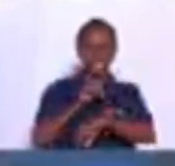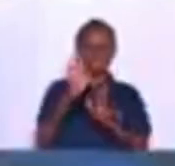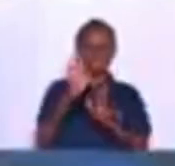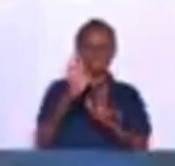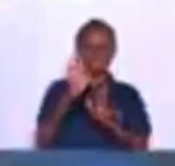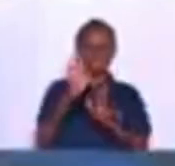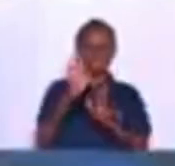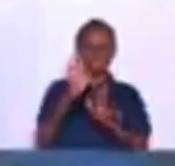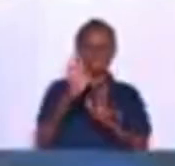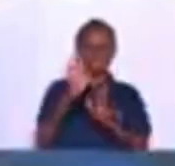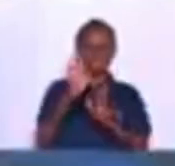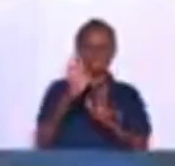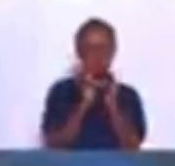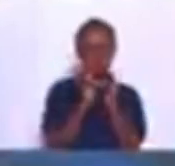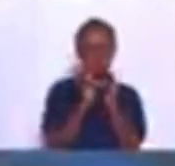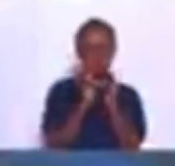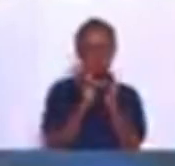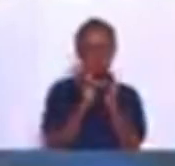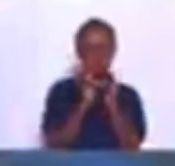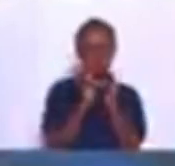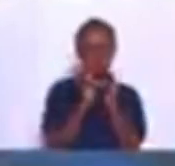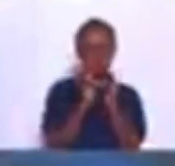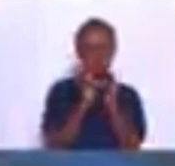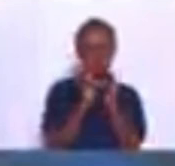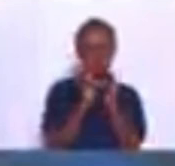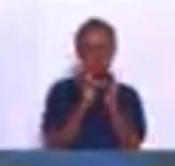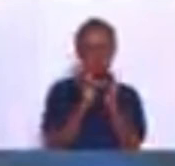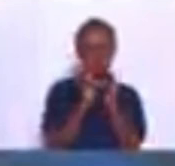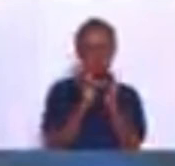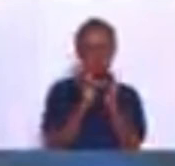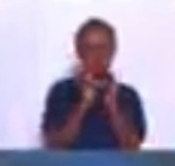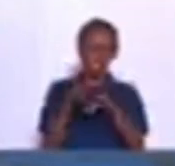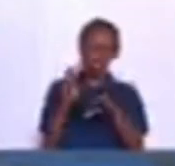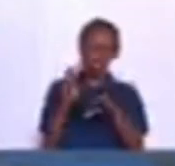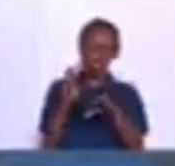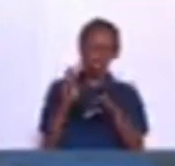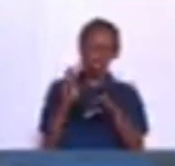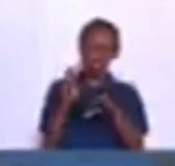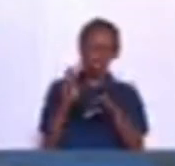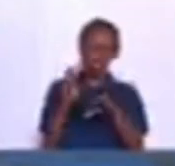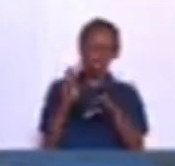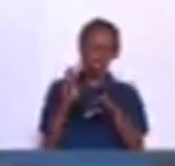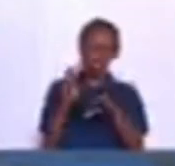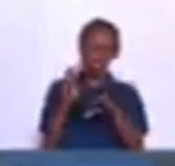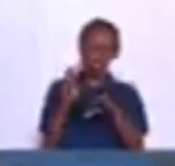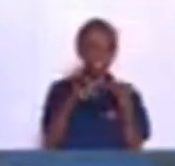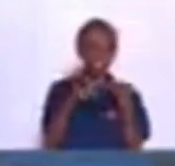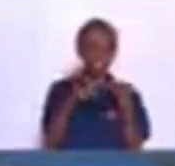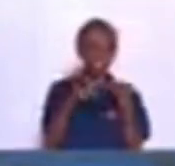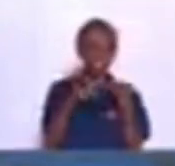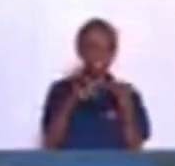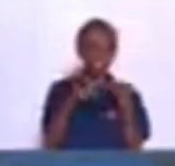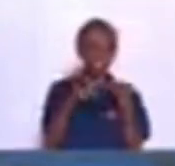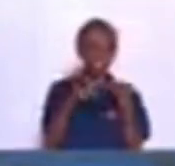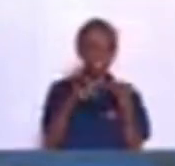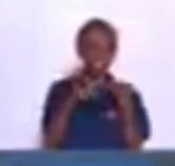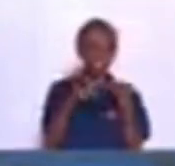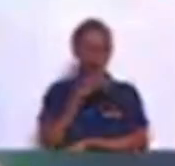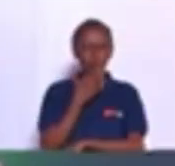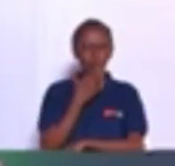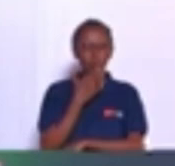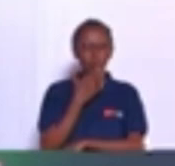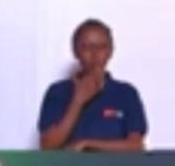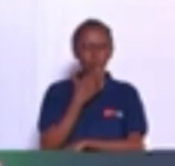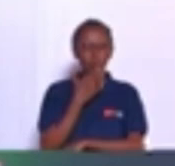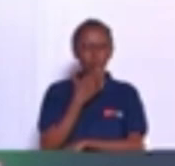we pray that you're going to use him, not like you've used him before, because this is a new day. We don't know, Lord,